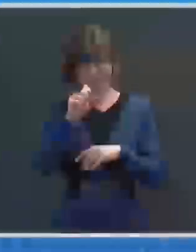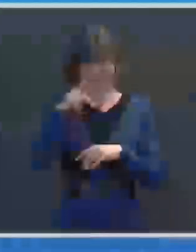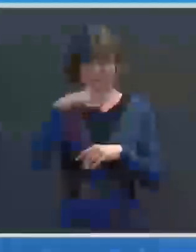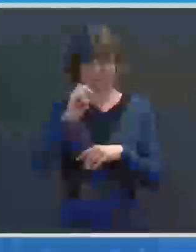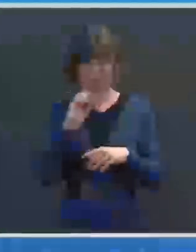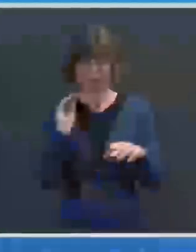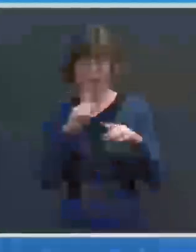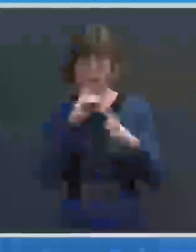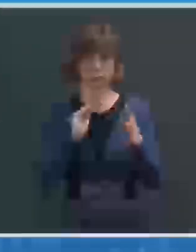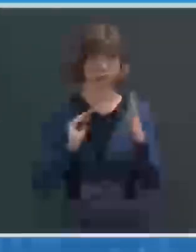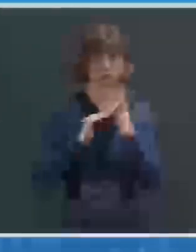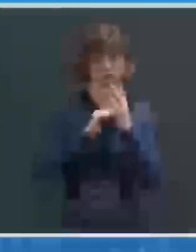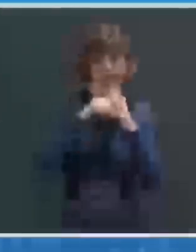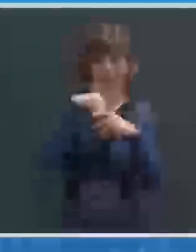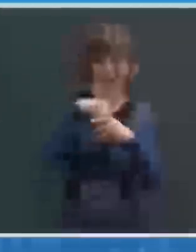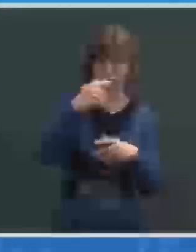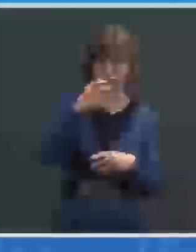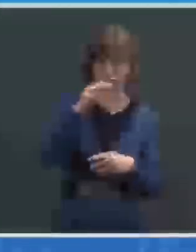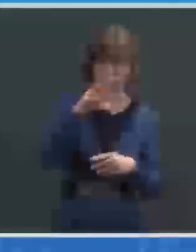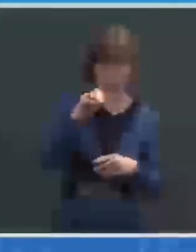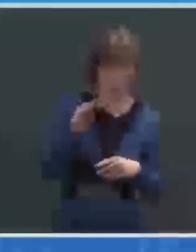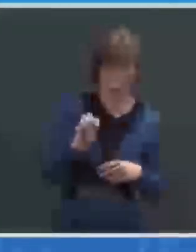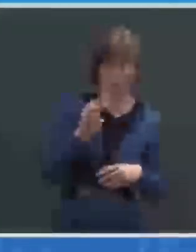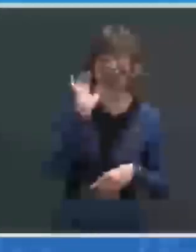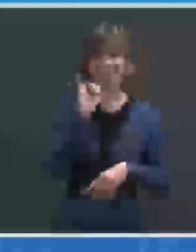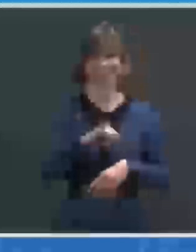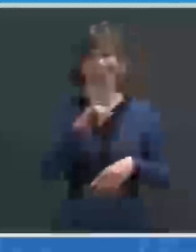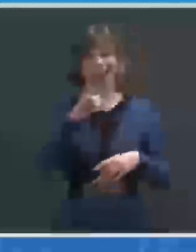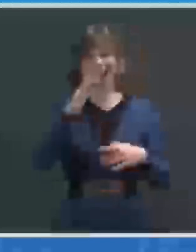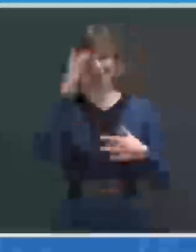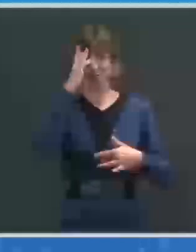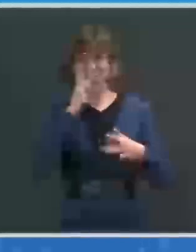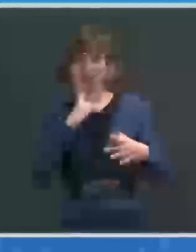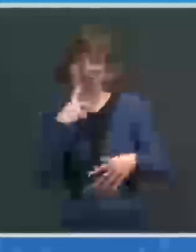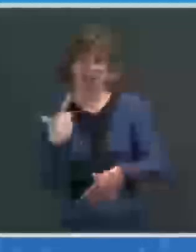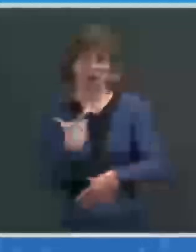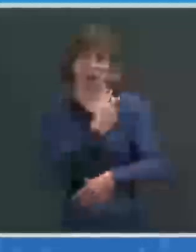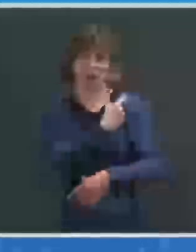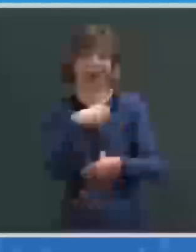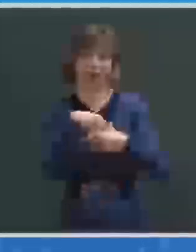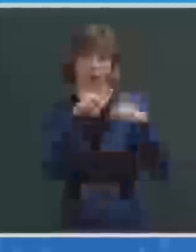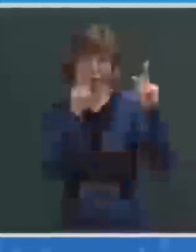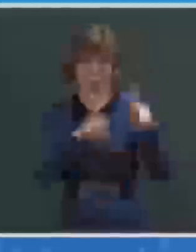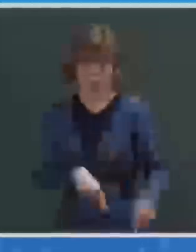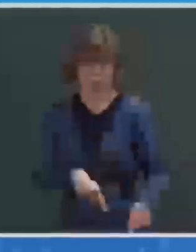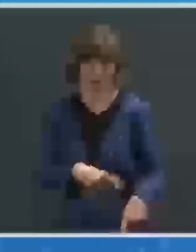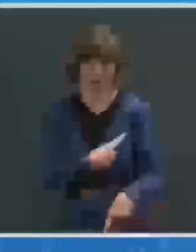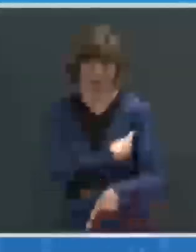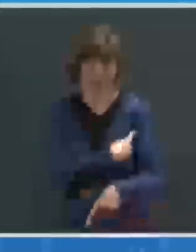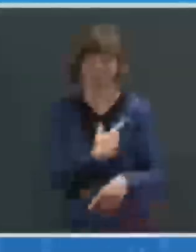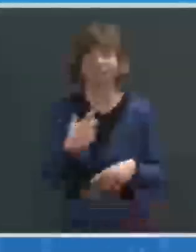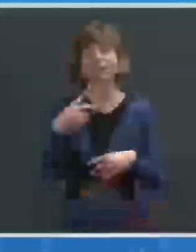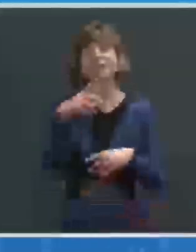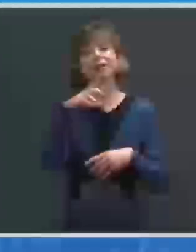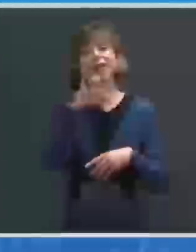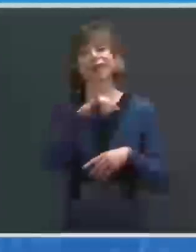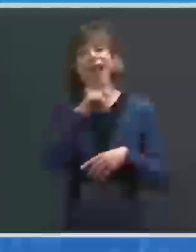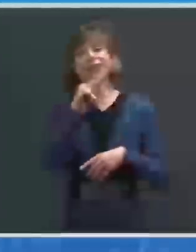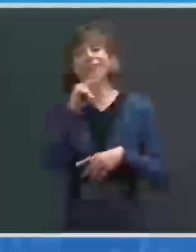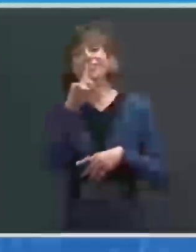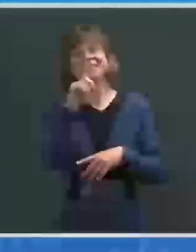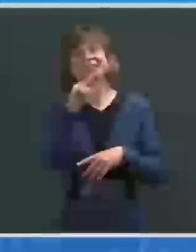the genome. That virus is then injected into an individual. The DNA